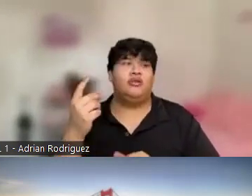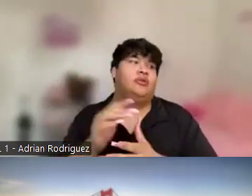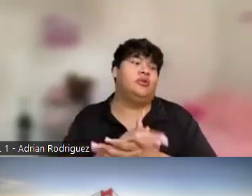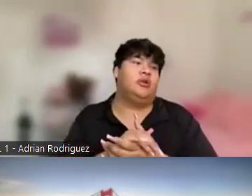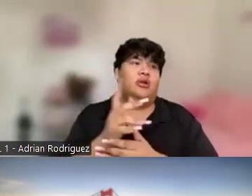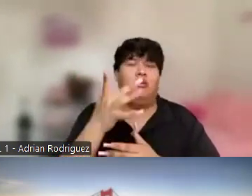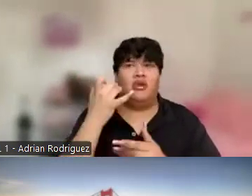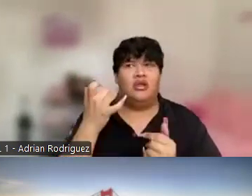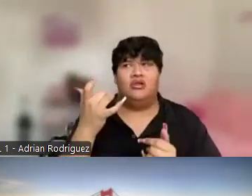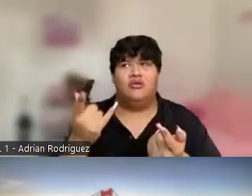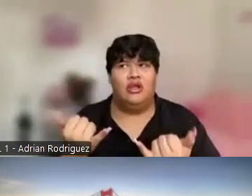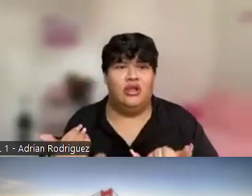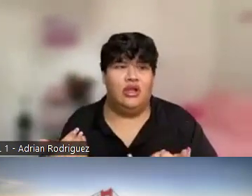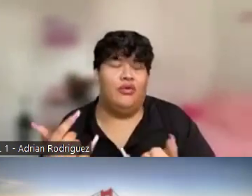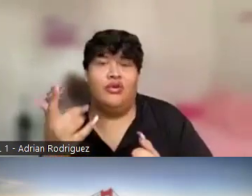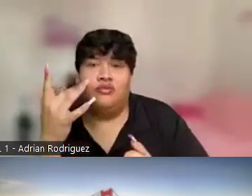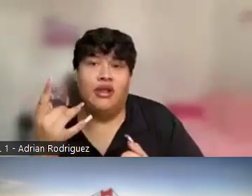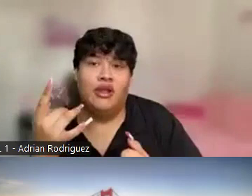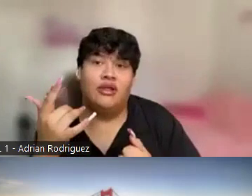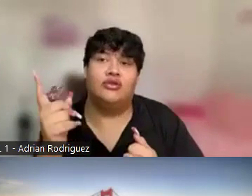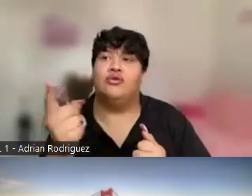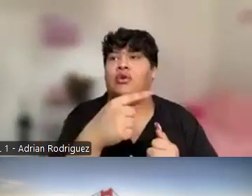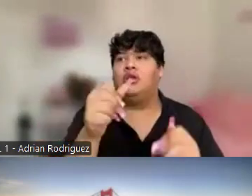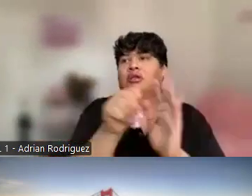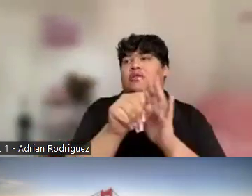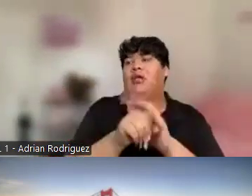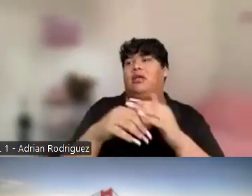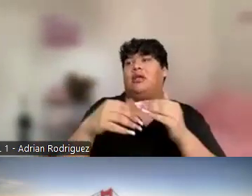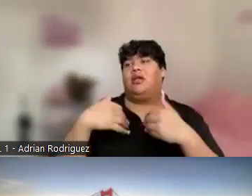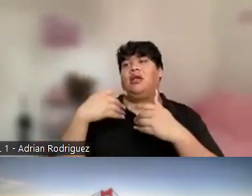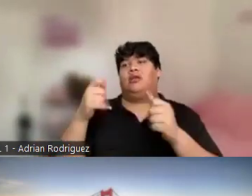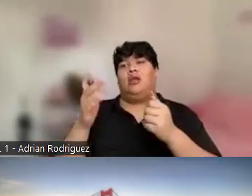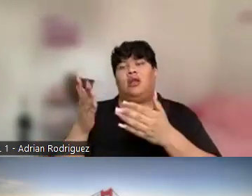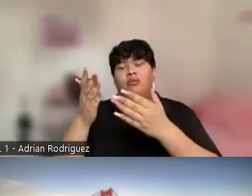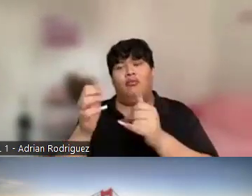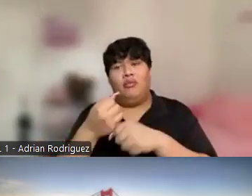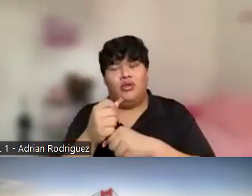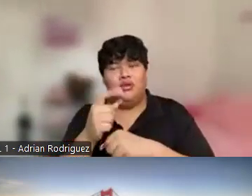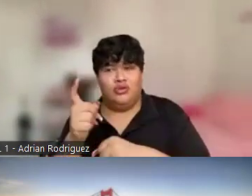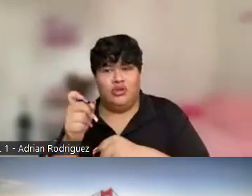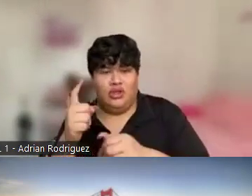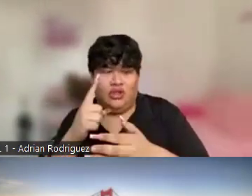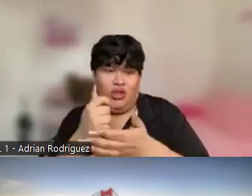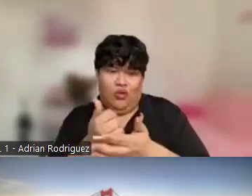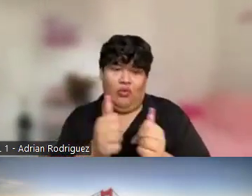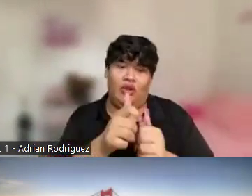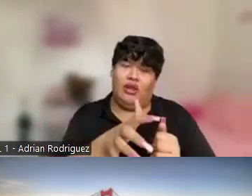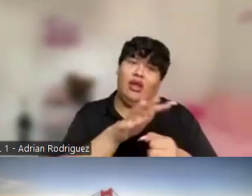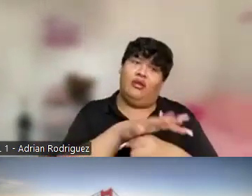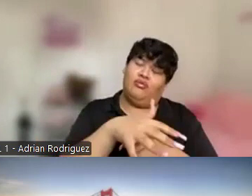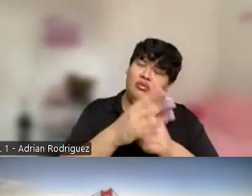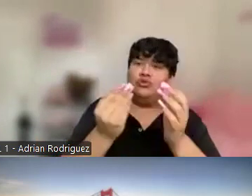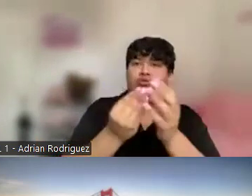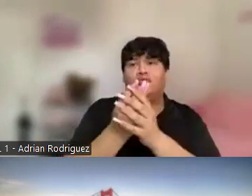it's right now, because this is where the state has the ability to put in equality measures related to the population of people who are